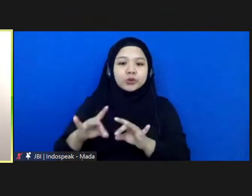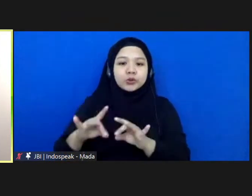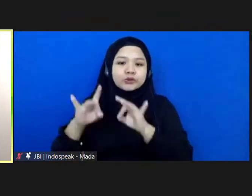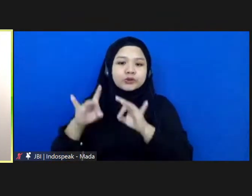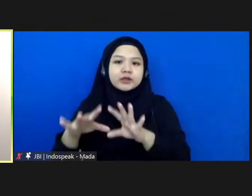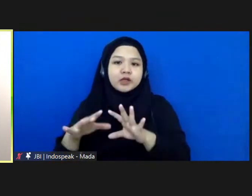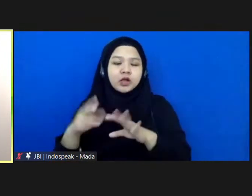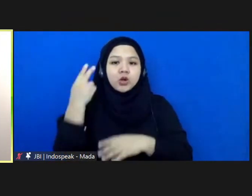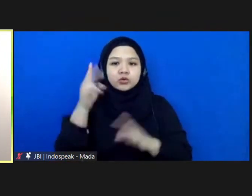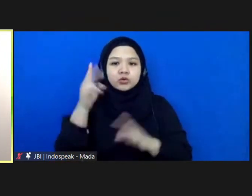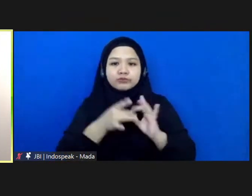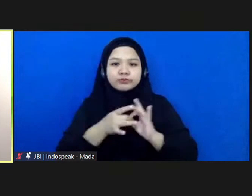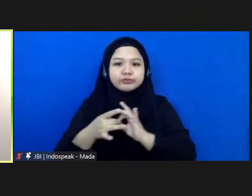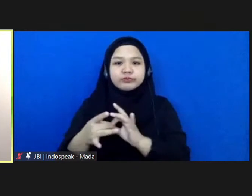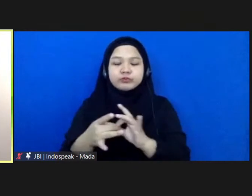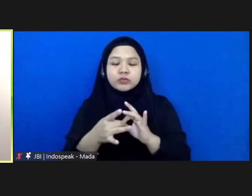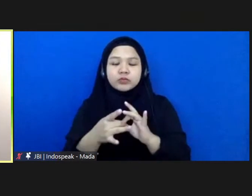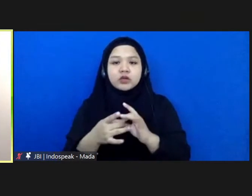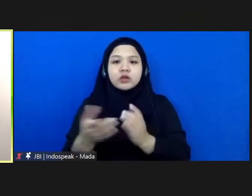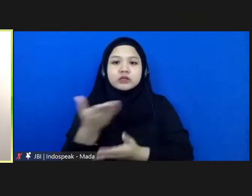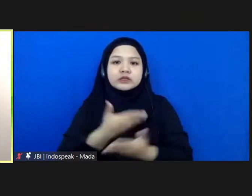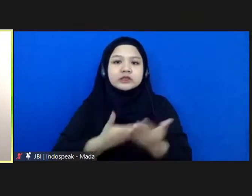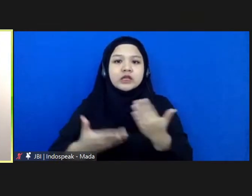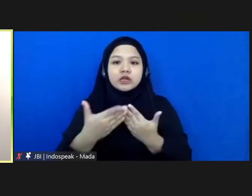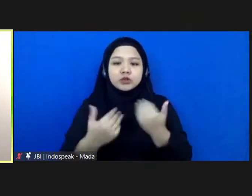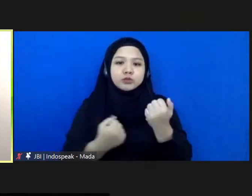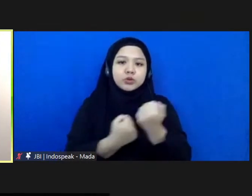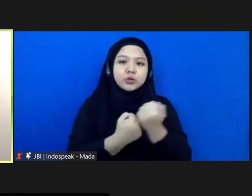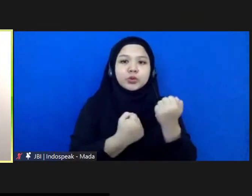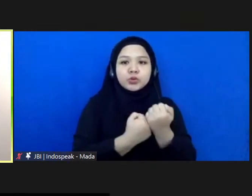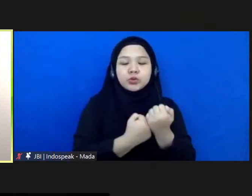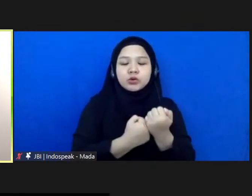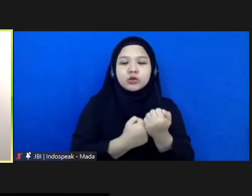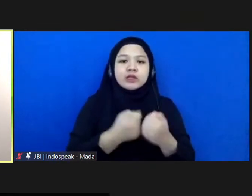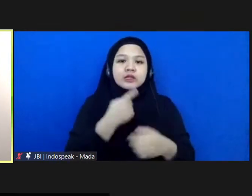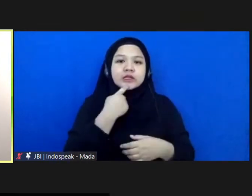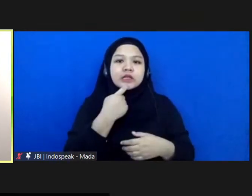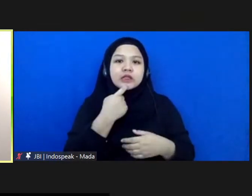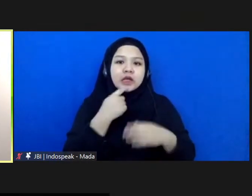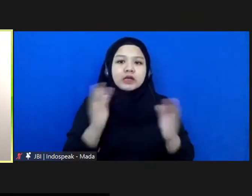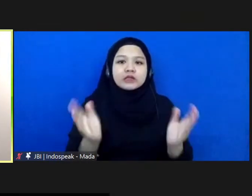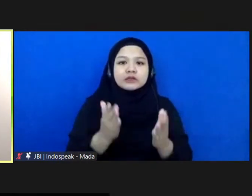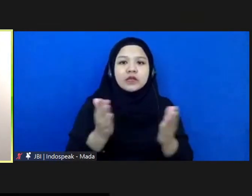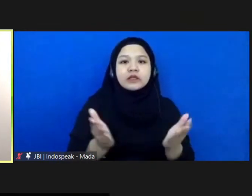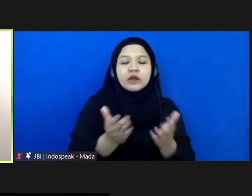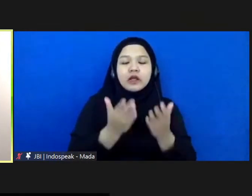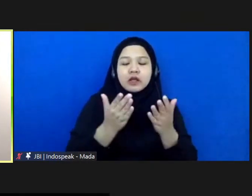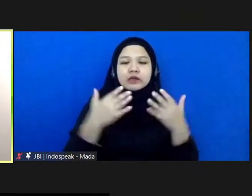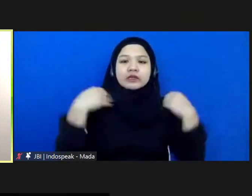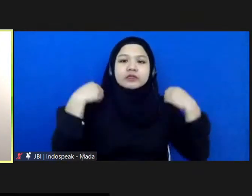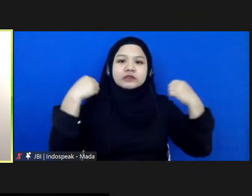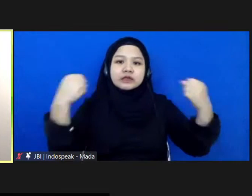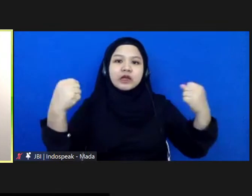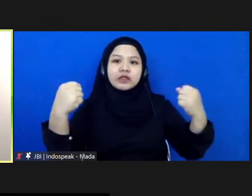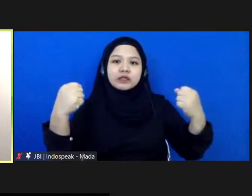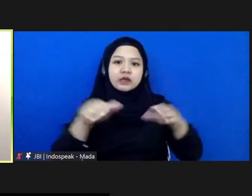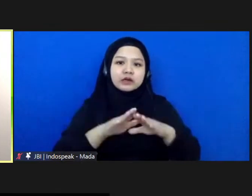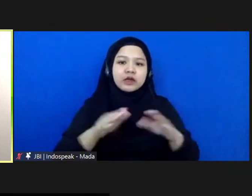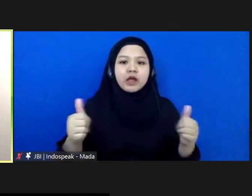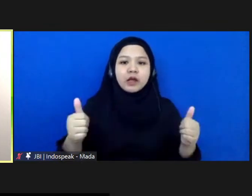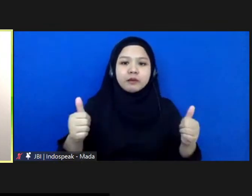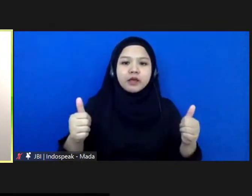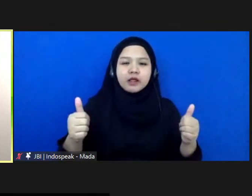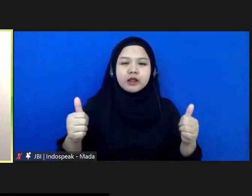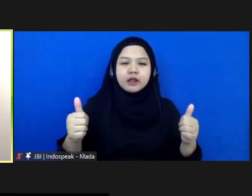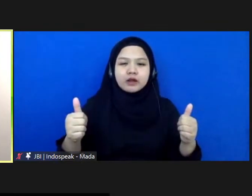to grow and support the health, prosperity, security, and stability